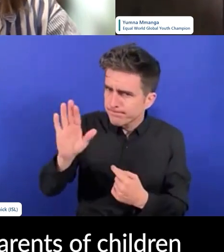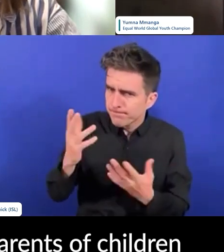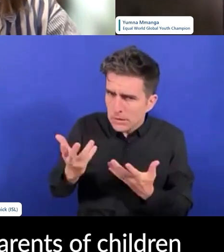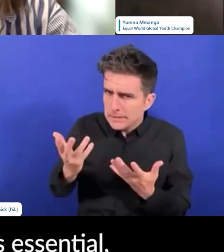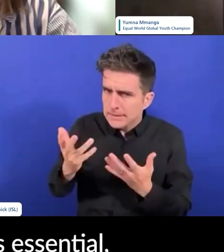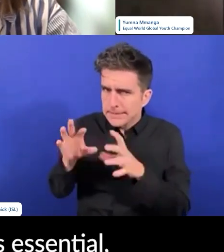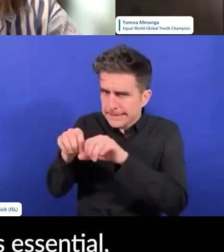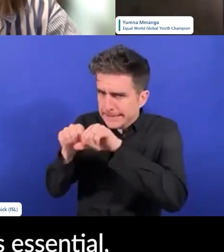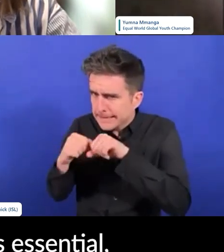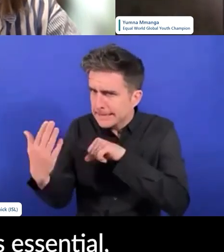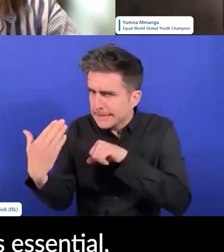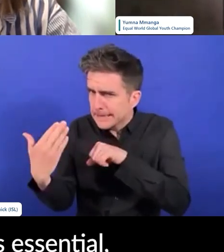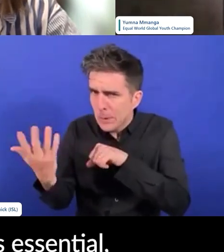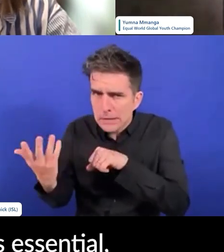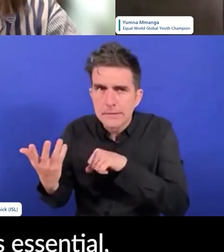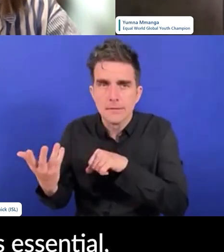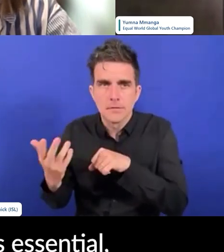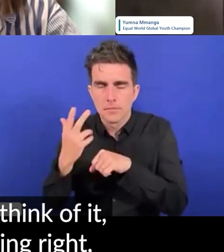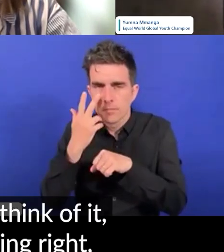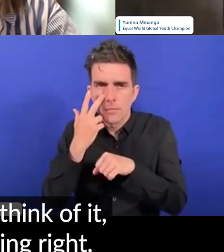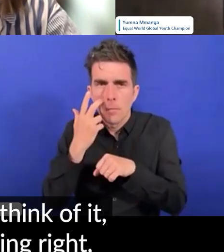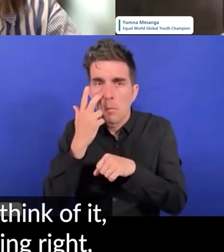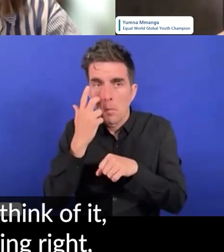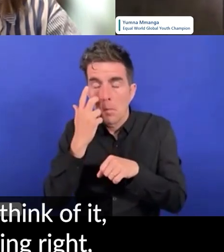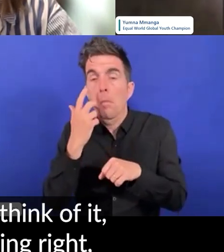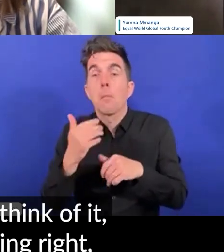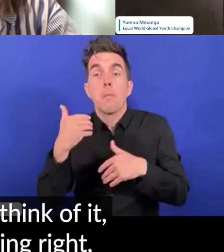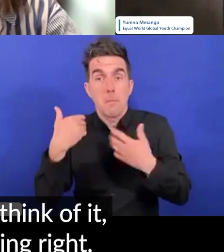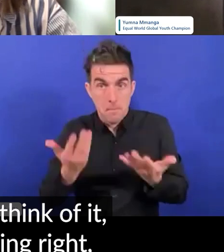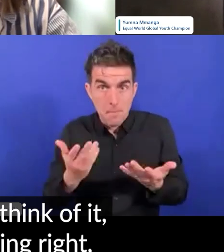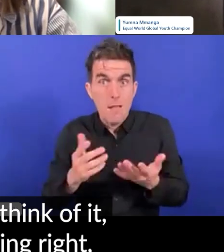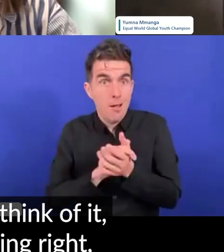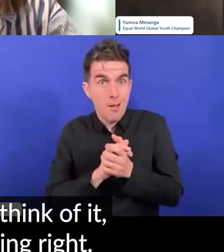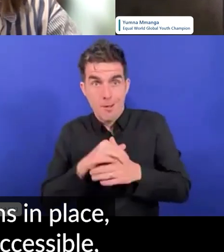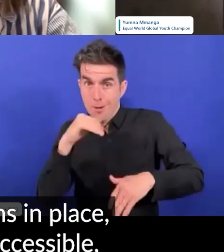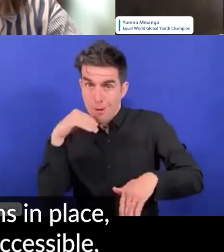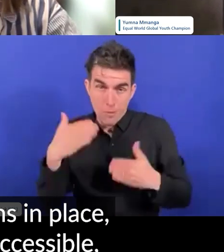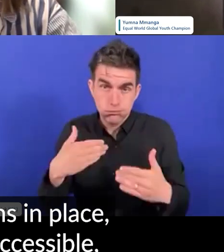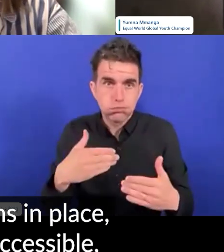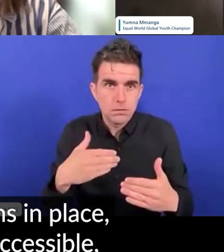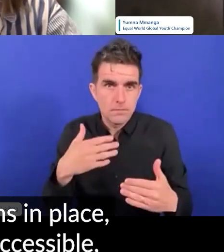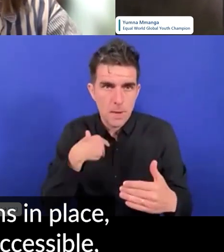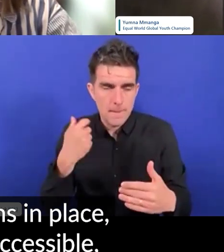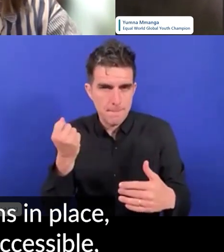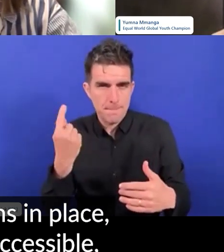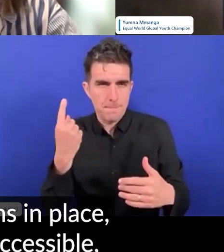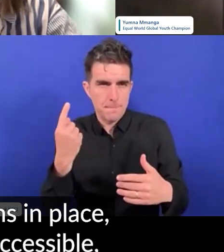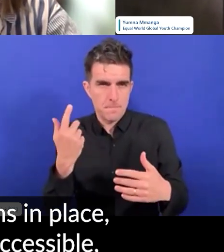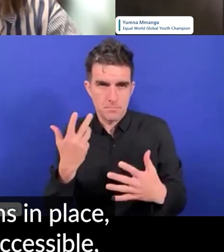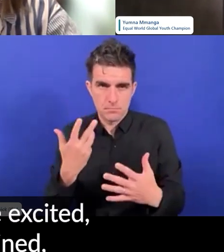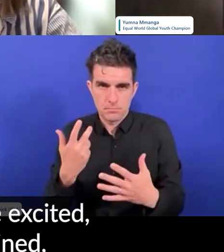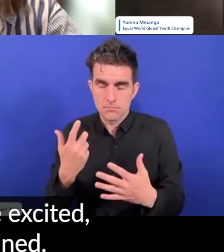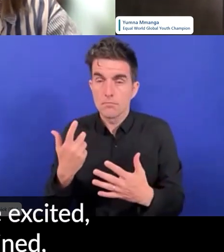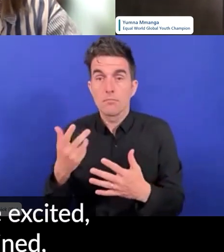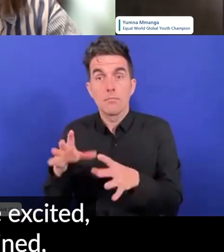parents of children with disability was essential. Because come to think of it, if we do everything right, we put the systems in place, the schools are